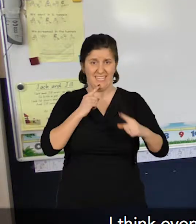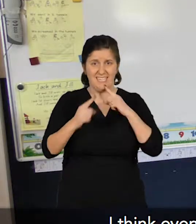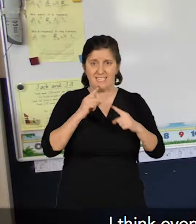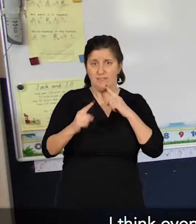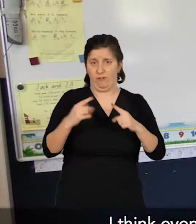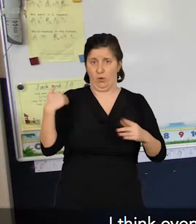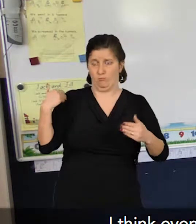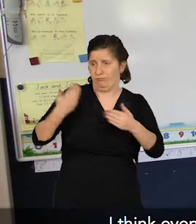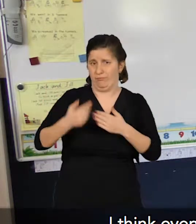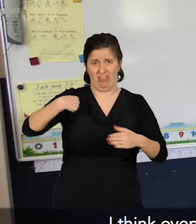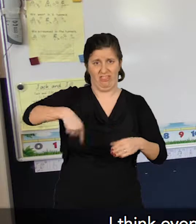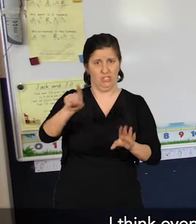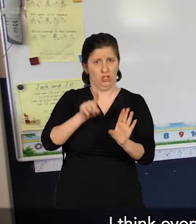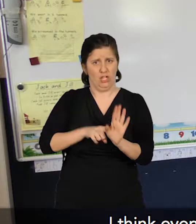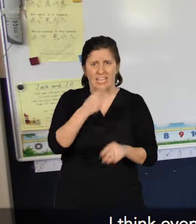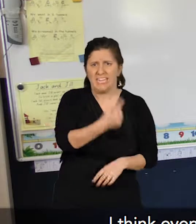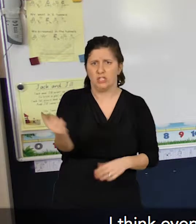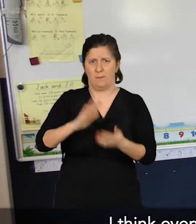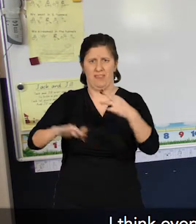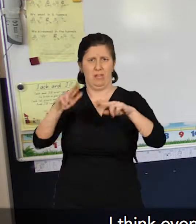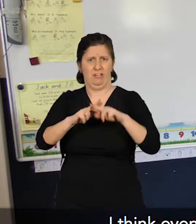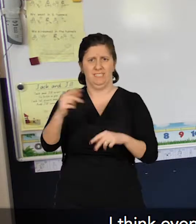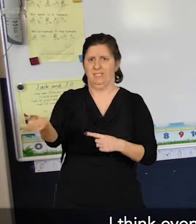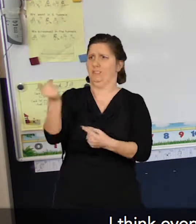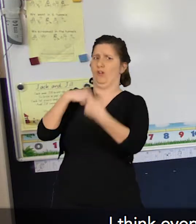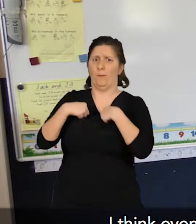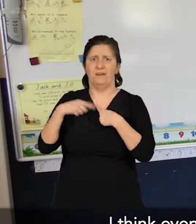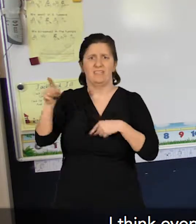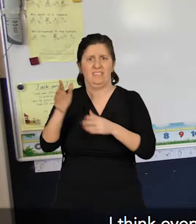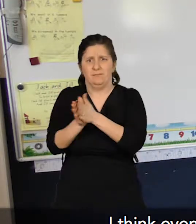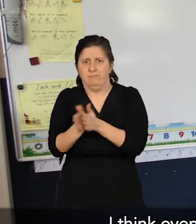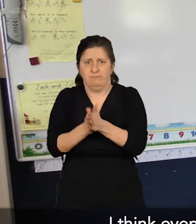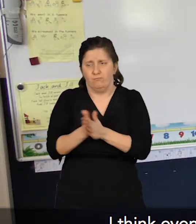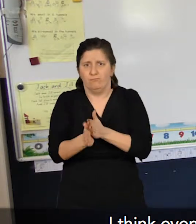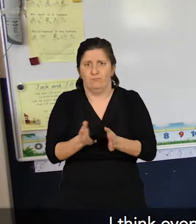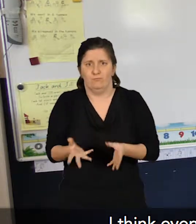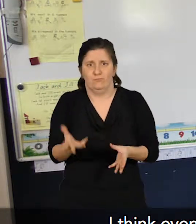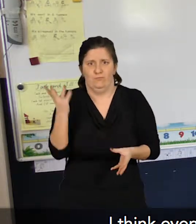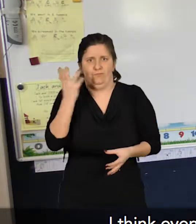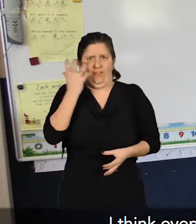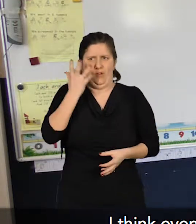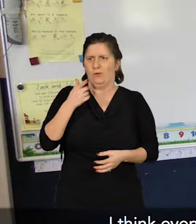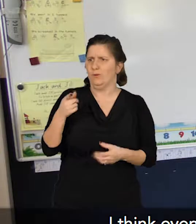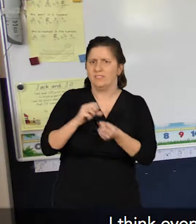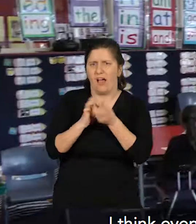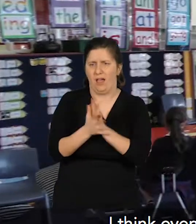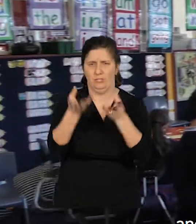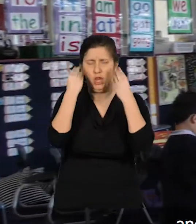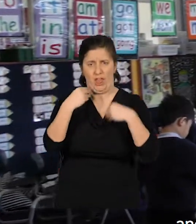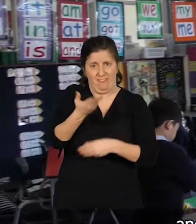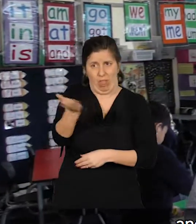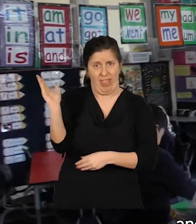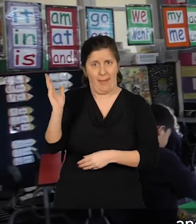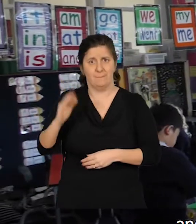single parent-teacher interview I've had this year, the parent have said that that's been one of the highlights of the year,